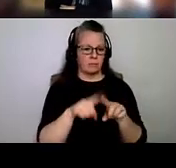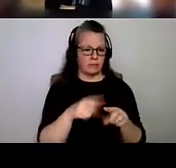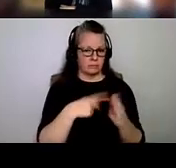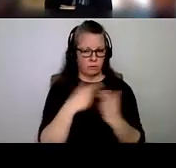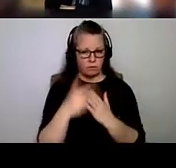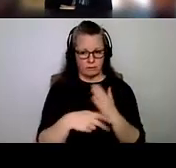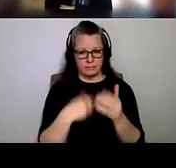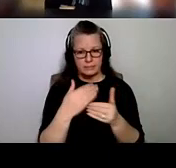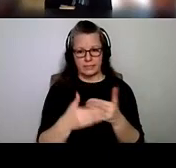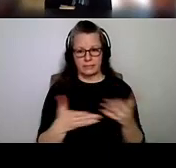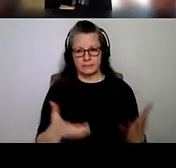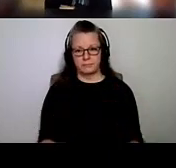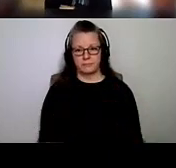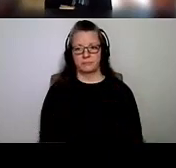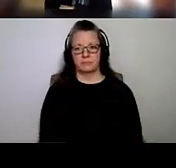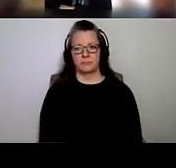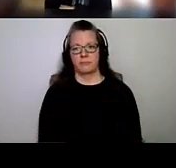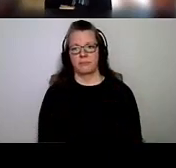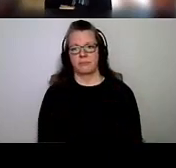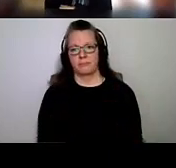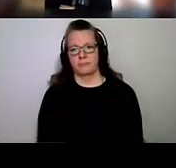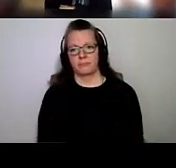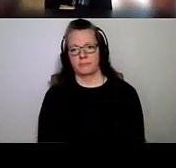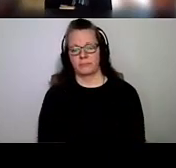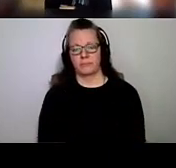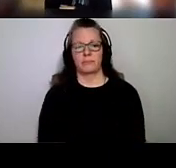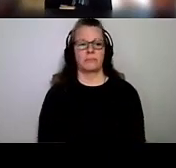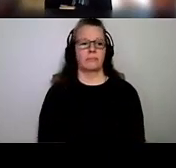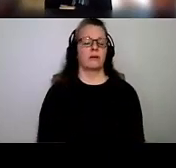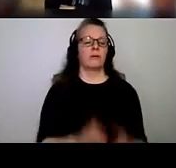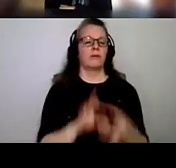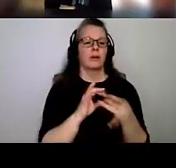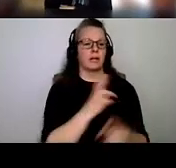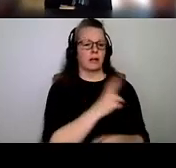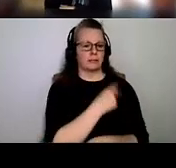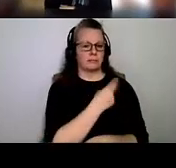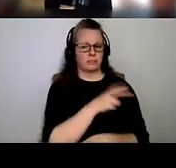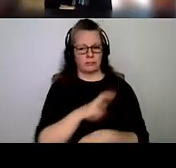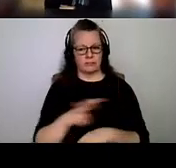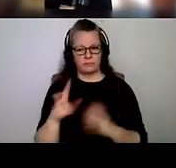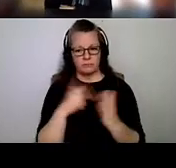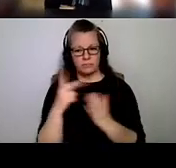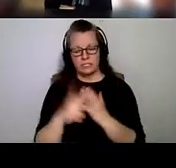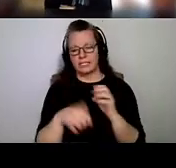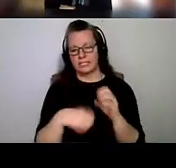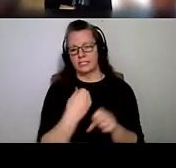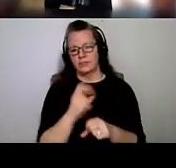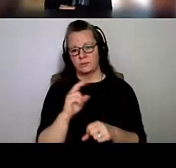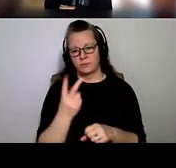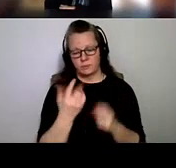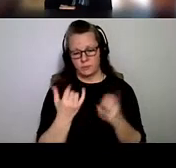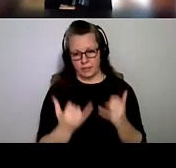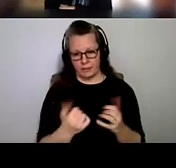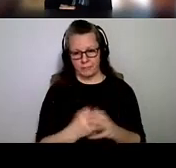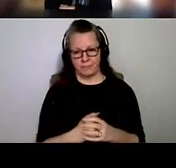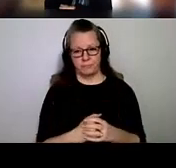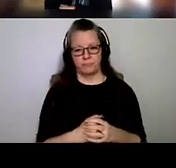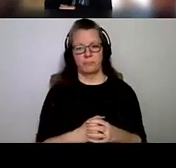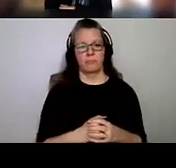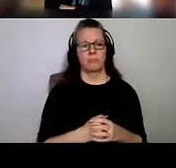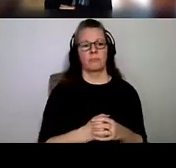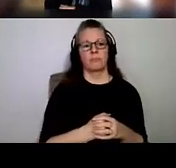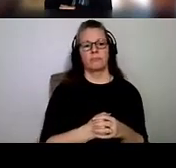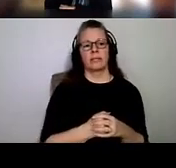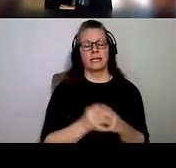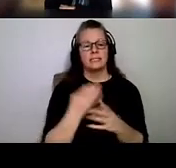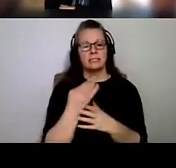please. Regarding the hospital transformation program, it's in year 2 currently. In the blue section of this slide, you'll